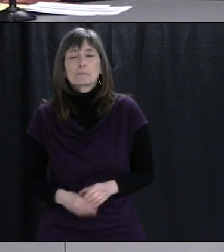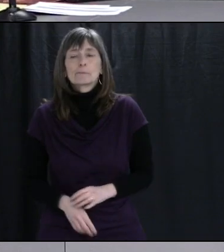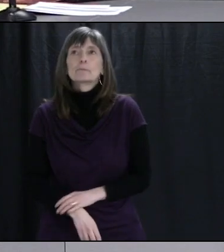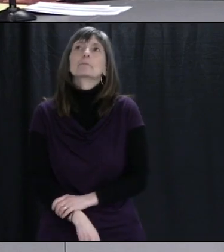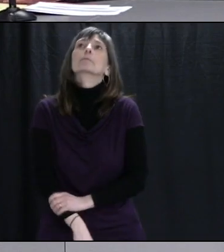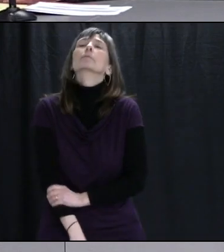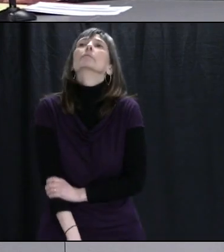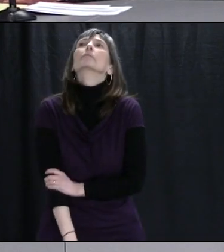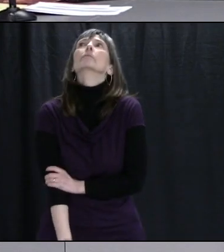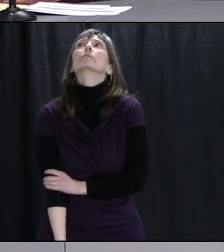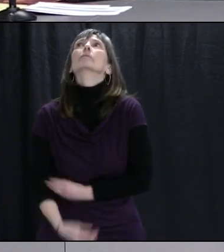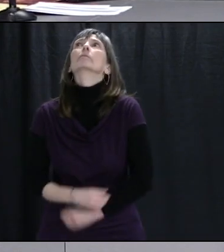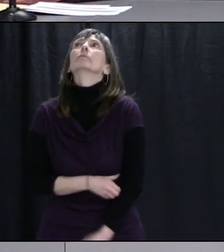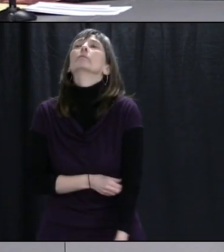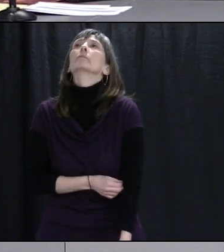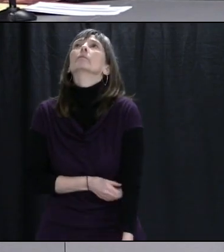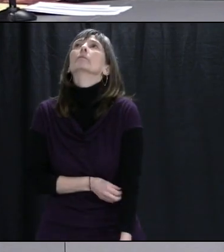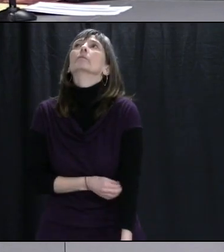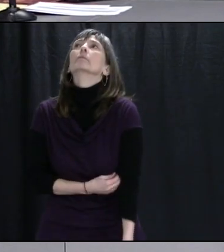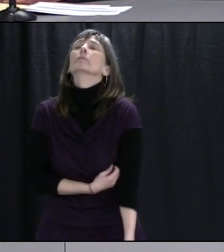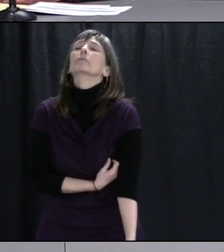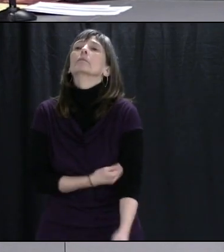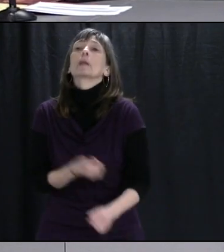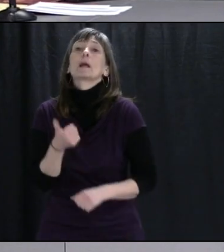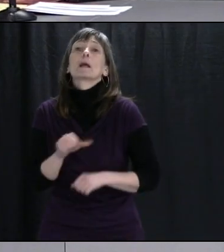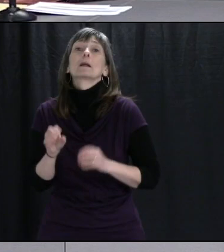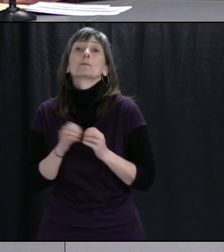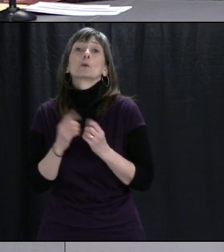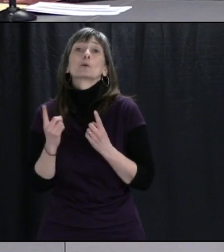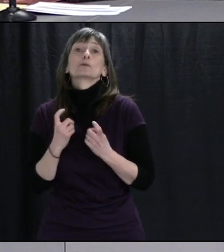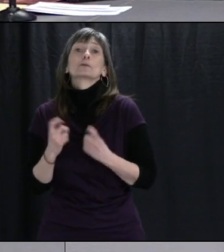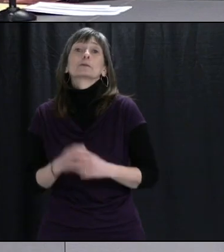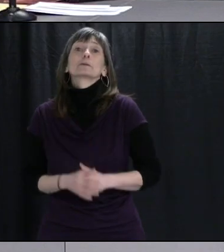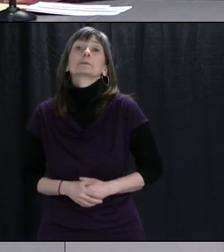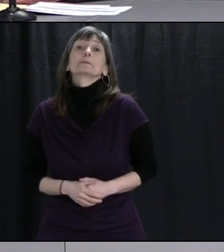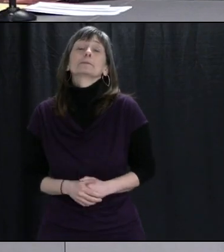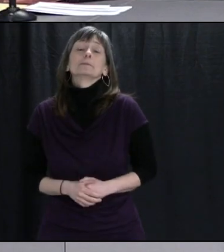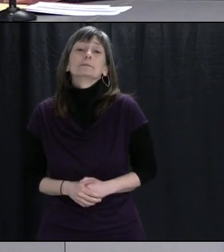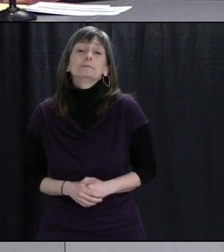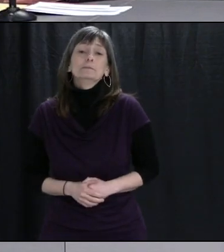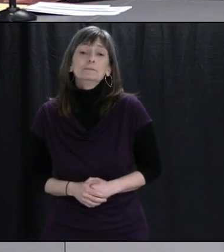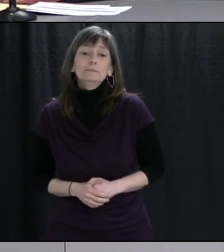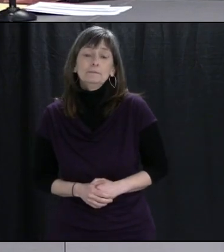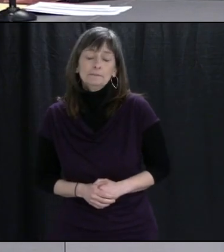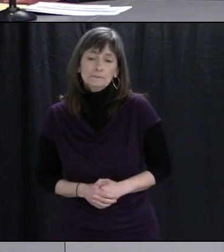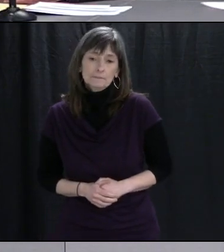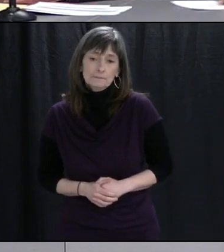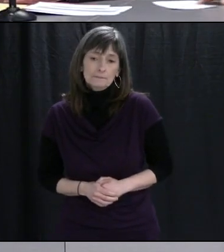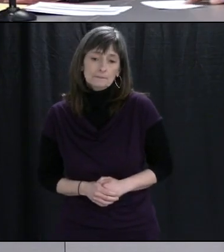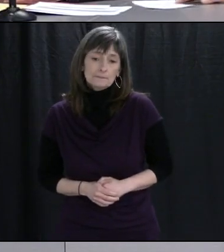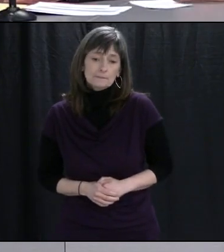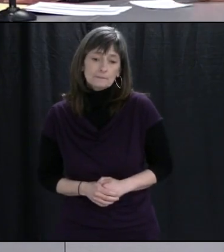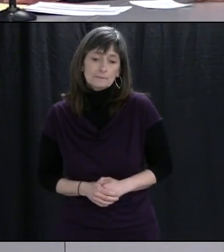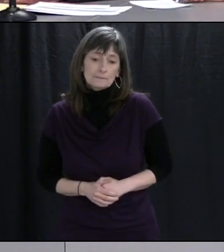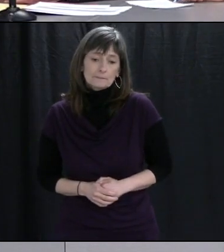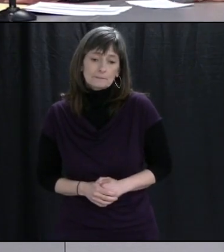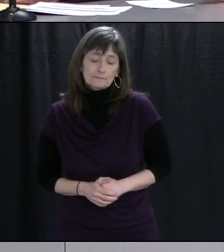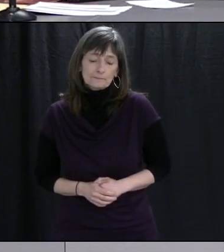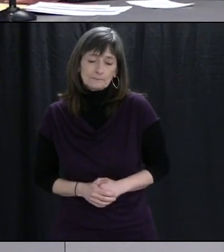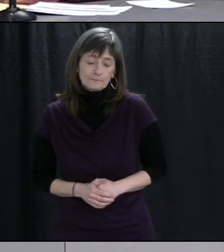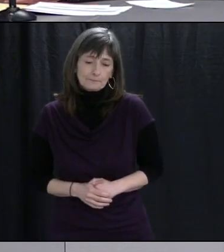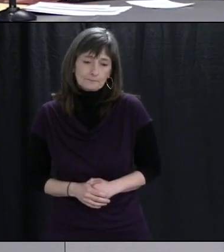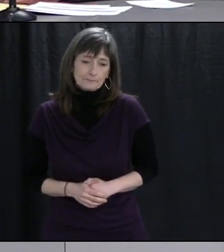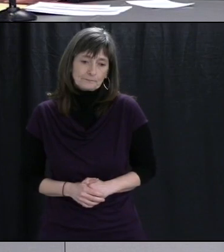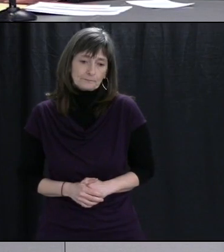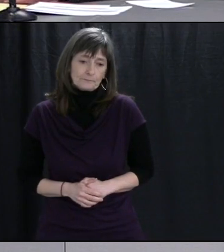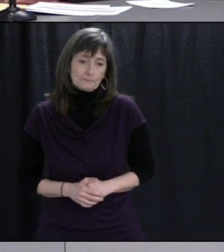would just want to press star 1 to have your questions addressed, we'll take those couple of questions that call in first. Anything in addition can